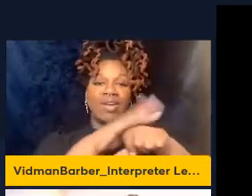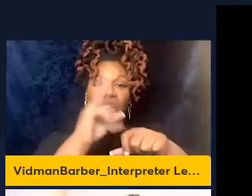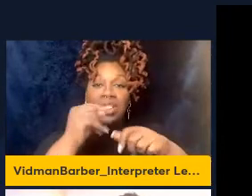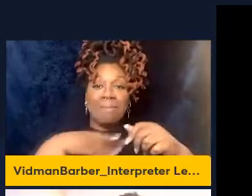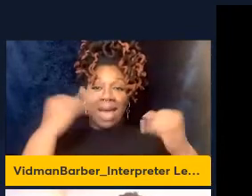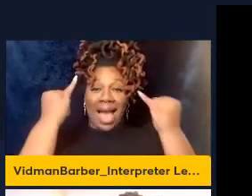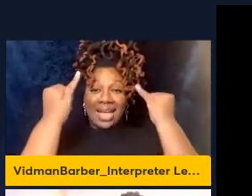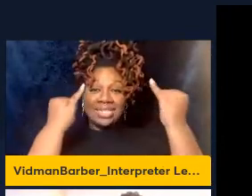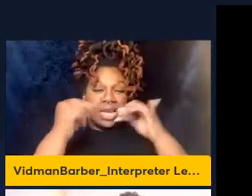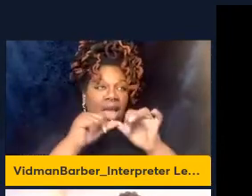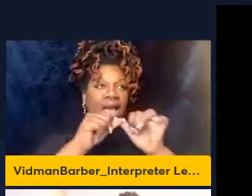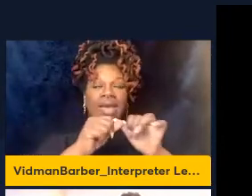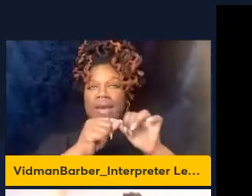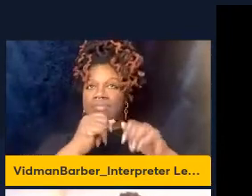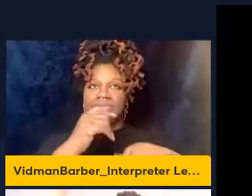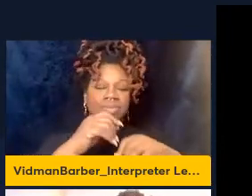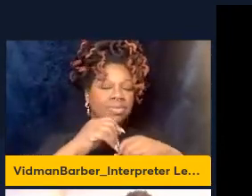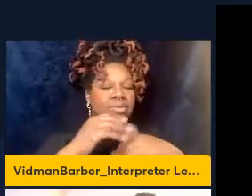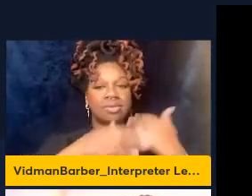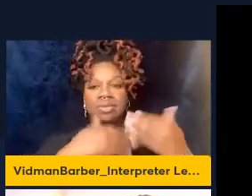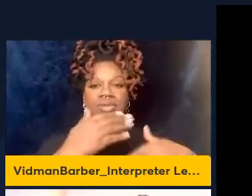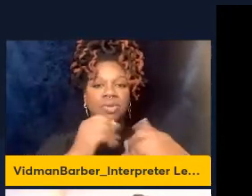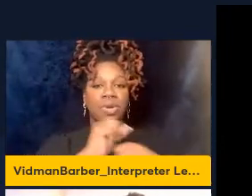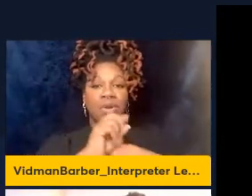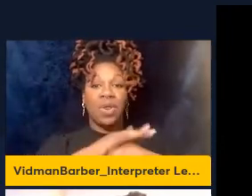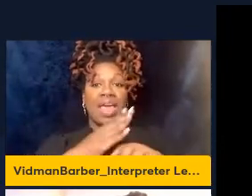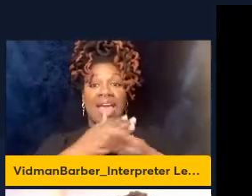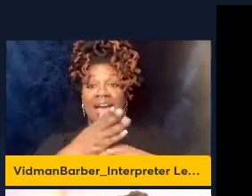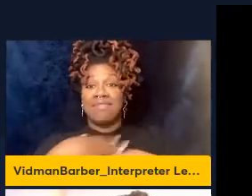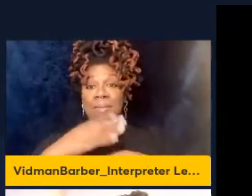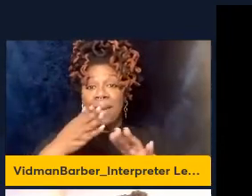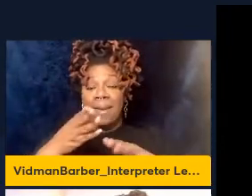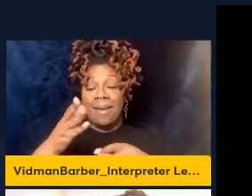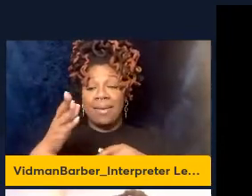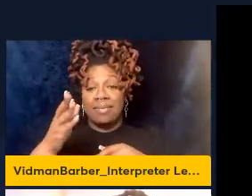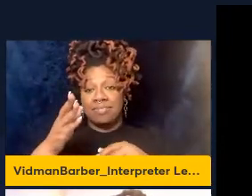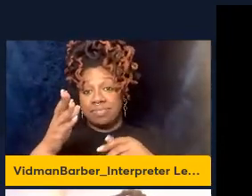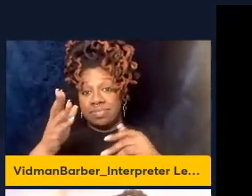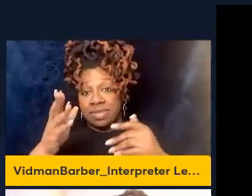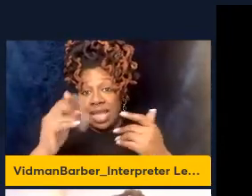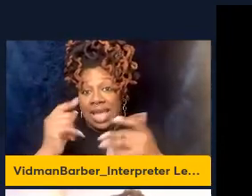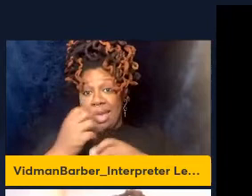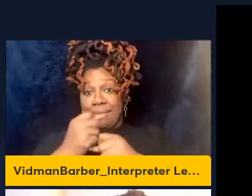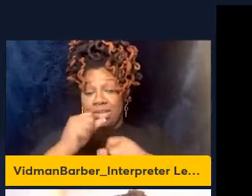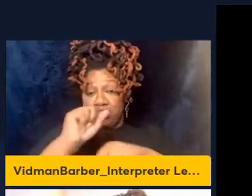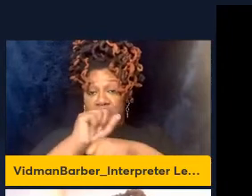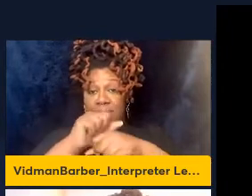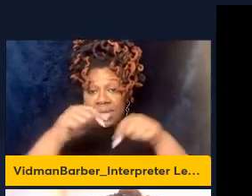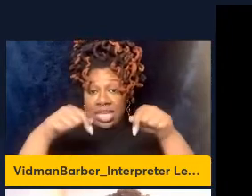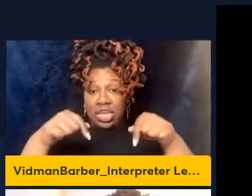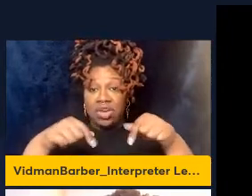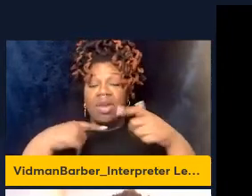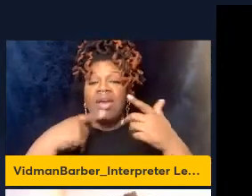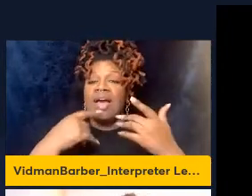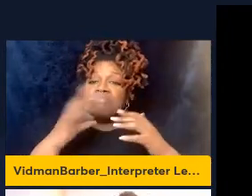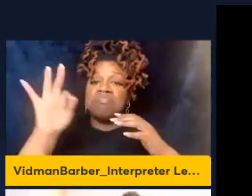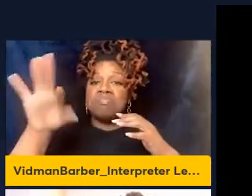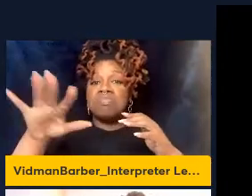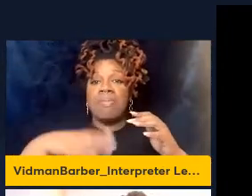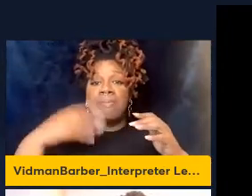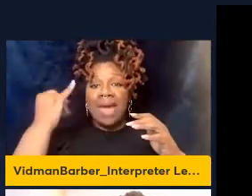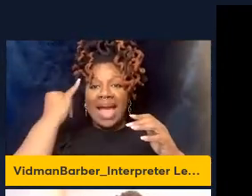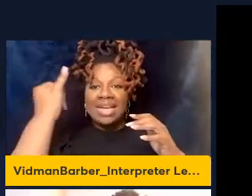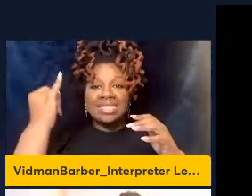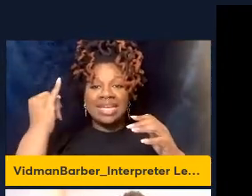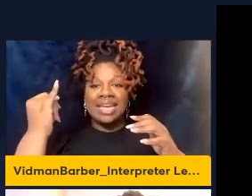and formulating them together. So after my postdoc, when I got my job here at UC Irvine, I decided, you know what, I'm going to put in my ideas and hopefully it has to stick